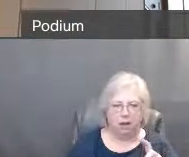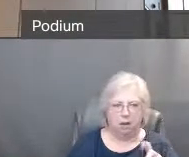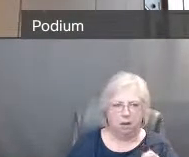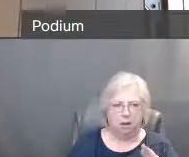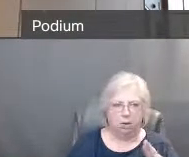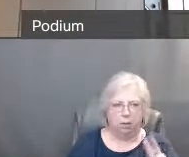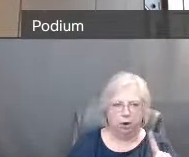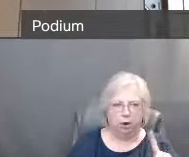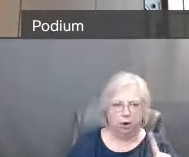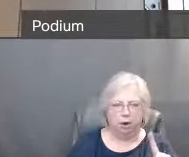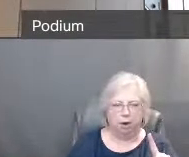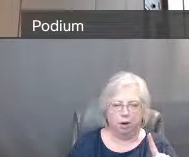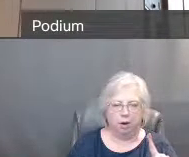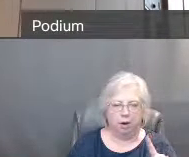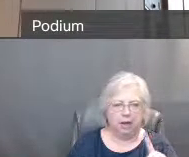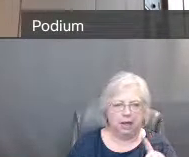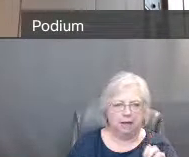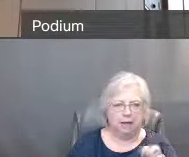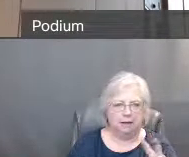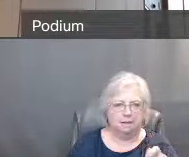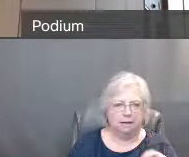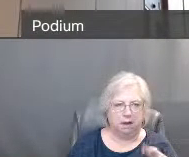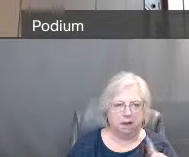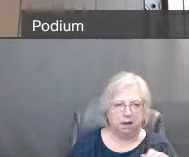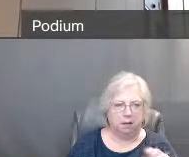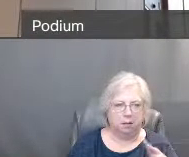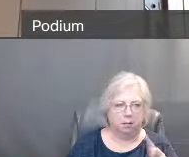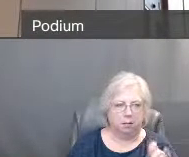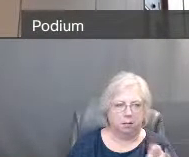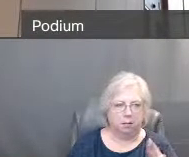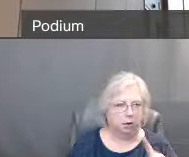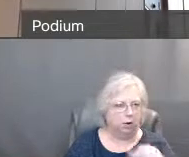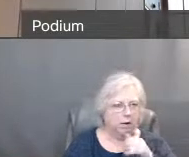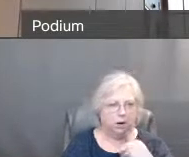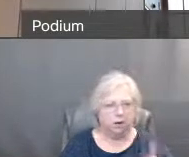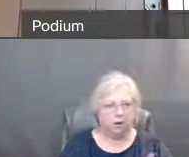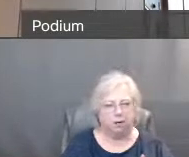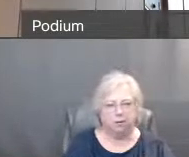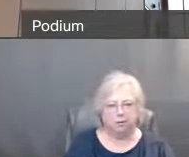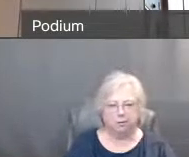Devonda Bird. Not present. Brittany Naper.